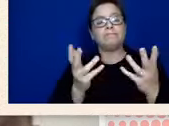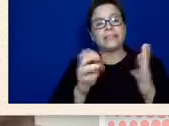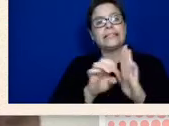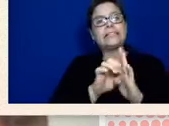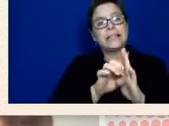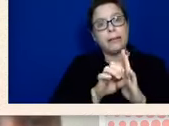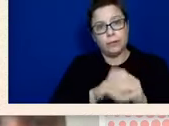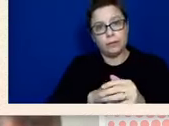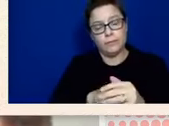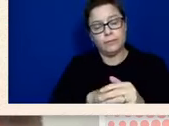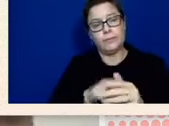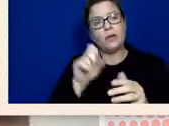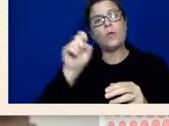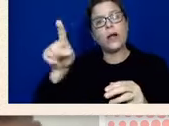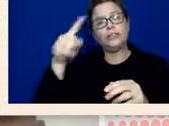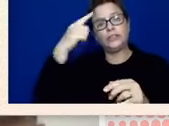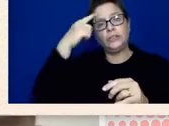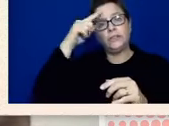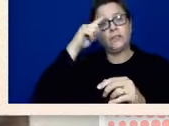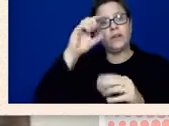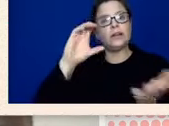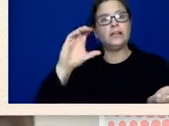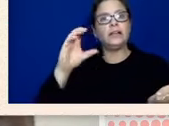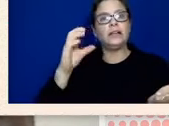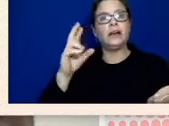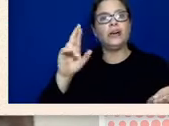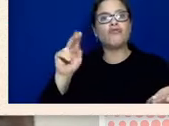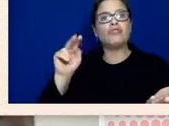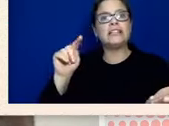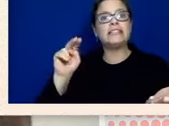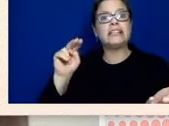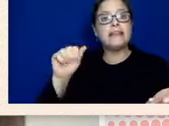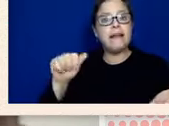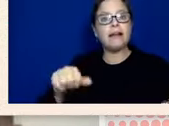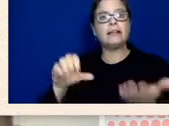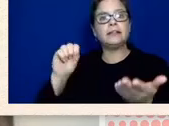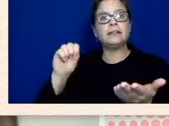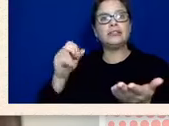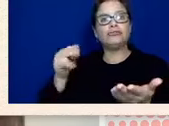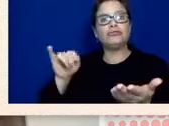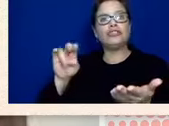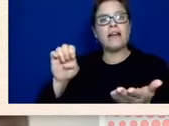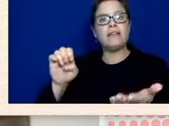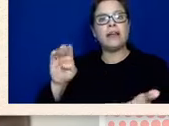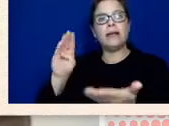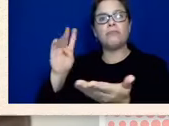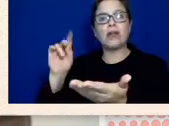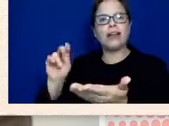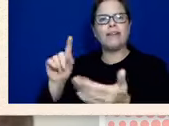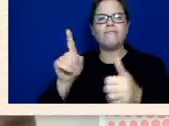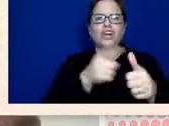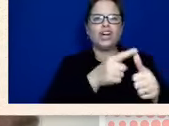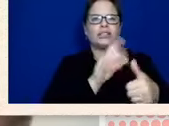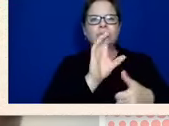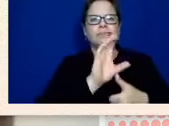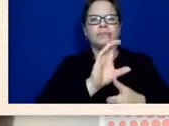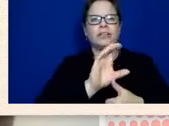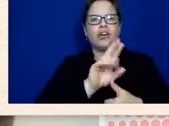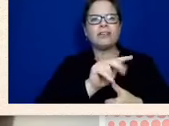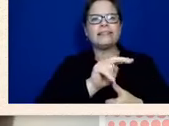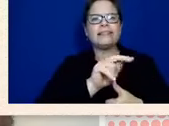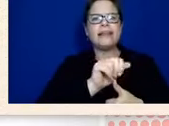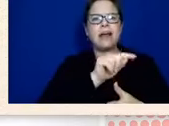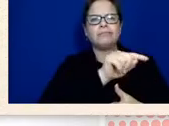like, for Christina, Chevy, and Brandon. I'm gonna start with Christina. Um, One thing